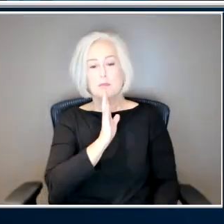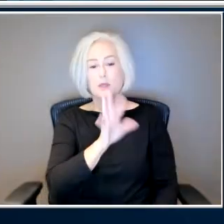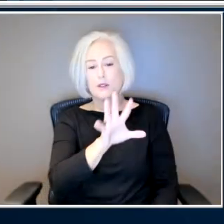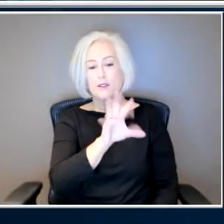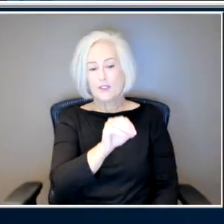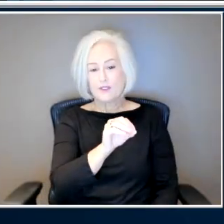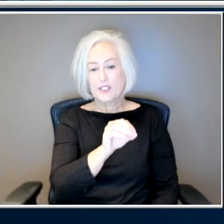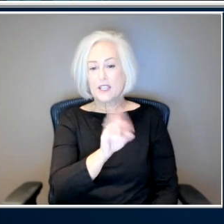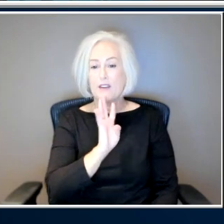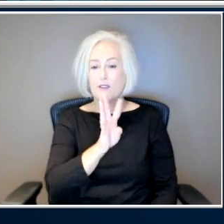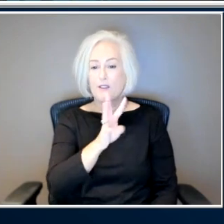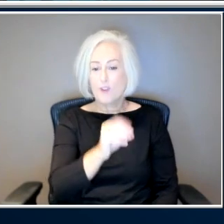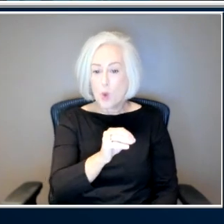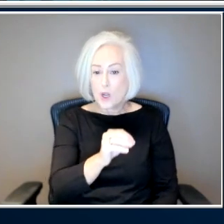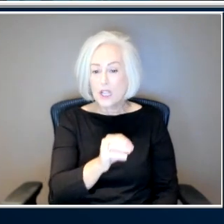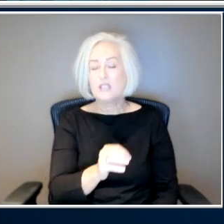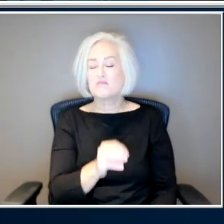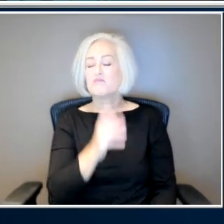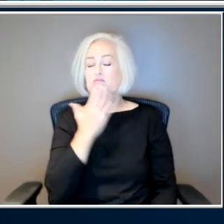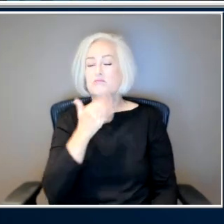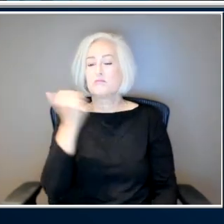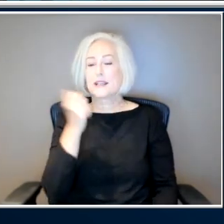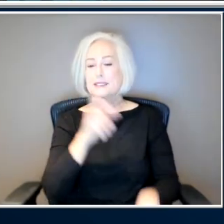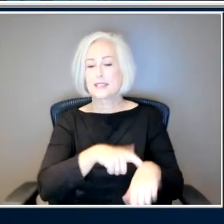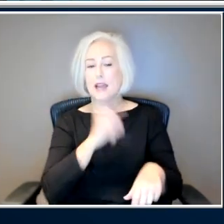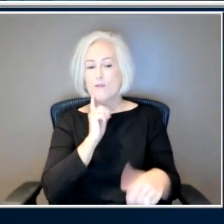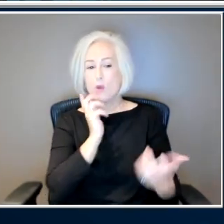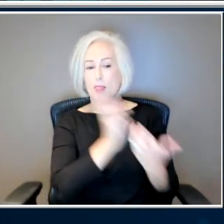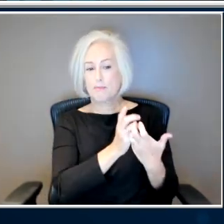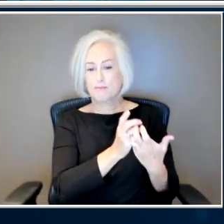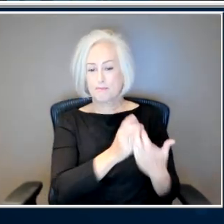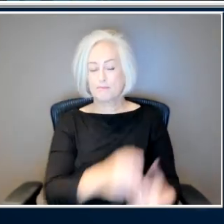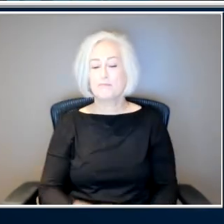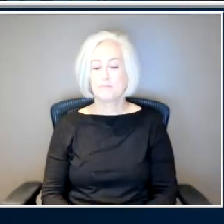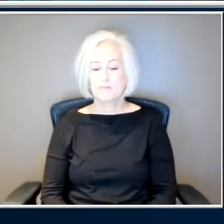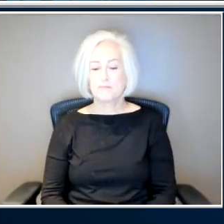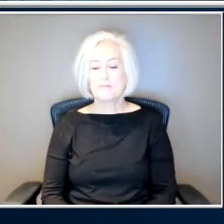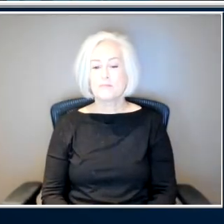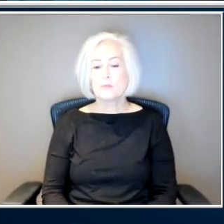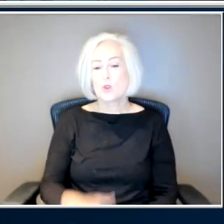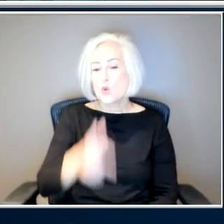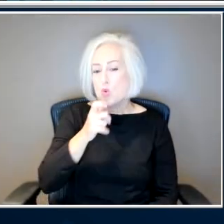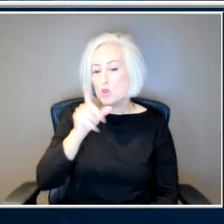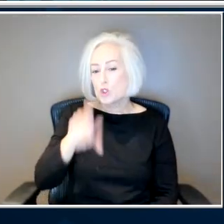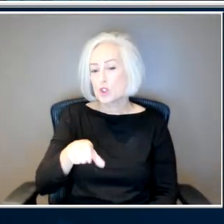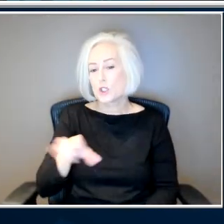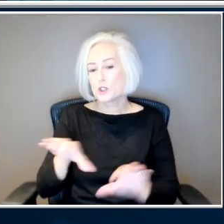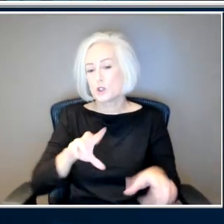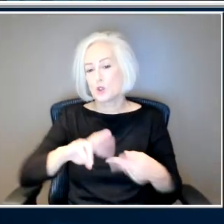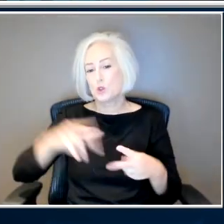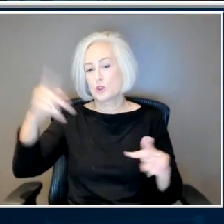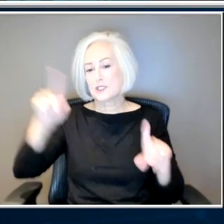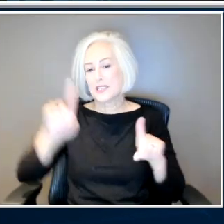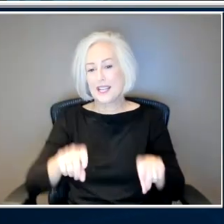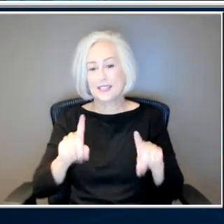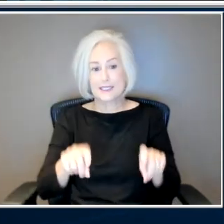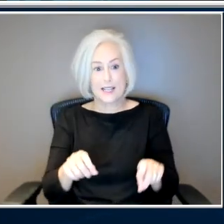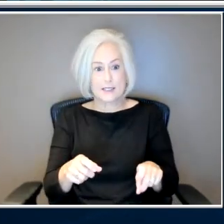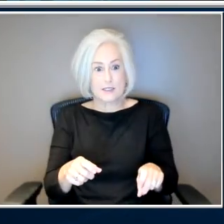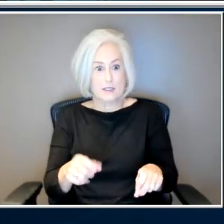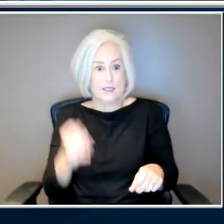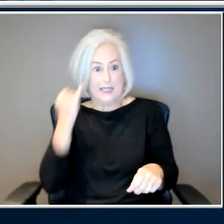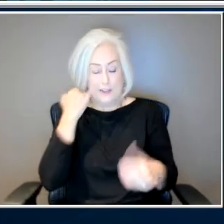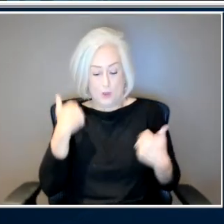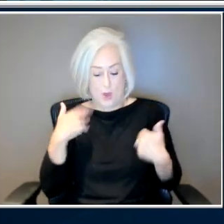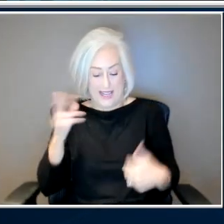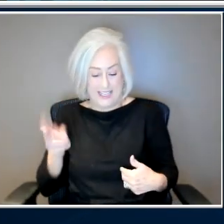should consider getting the genetic testing? Just if you have a history, or would you get a genetic test even if you had no history, just to make